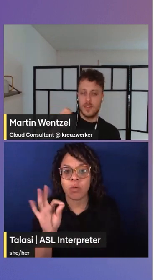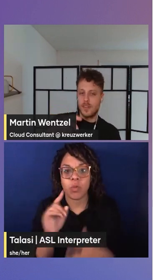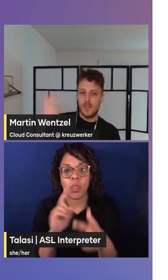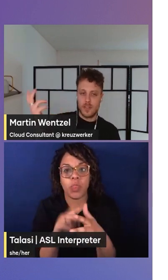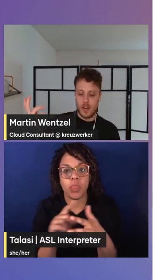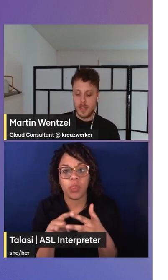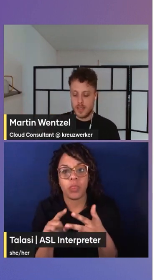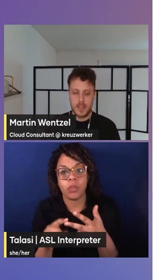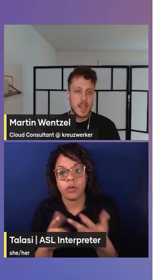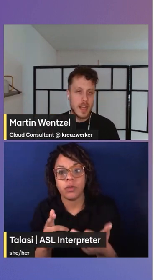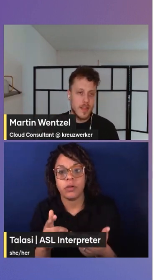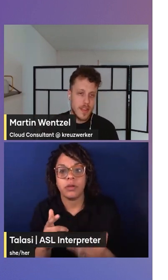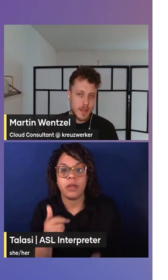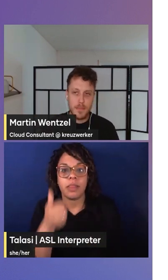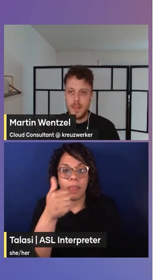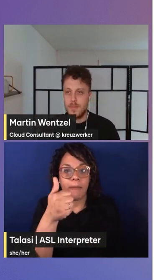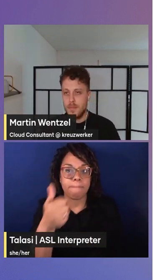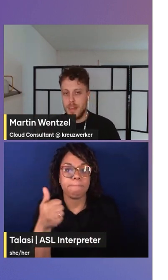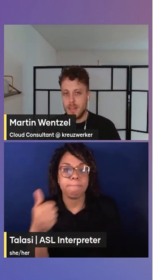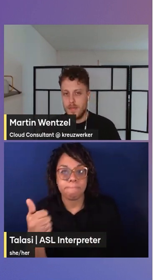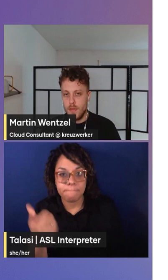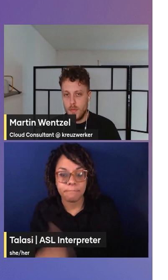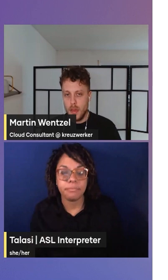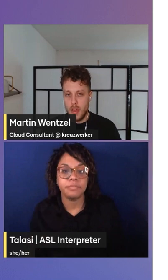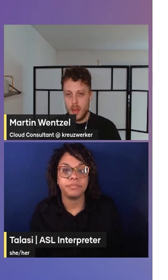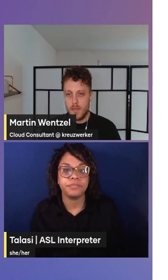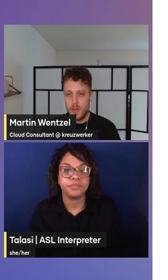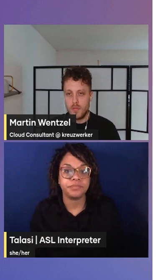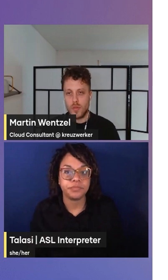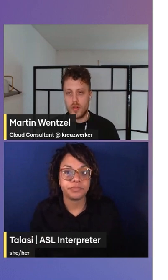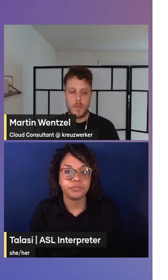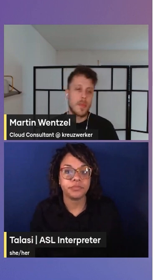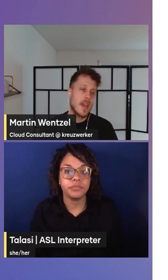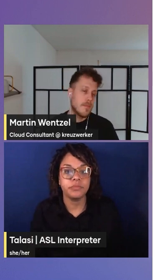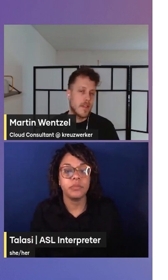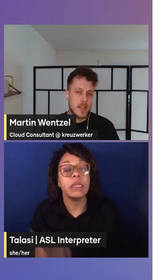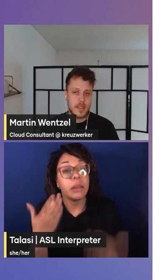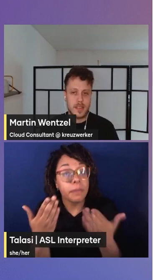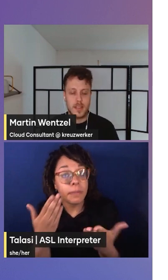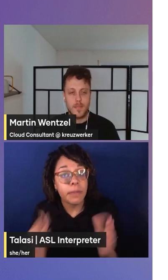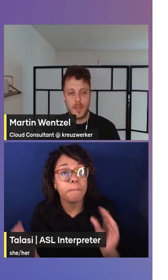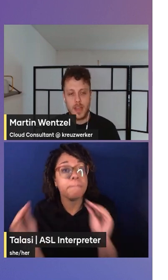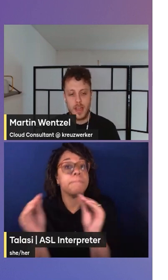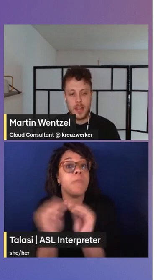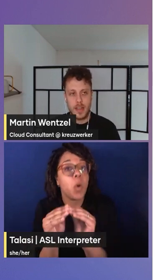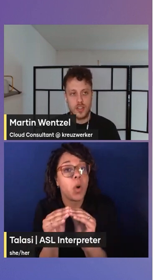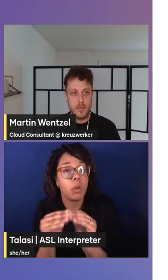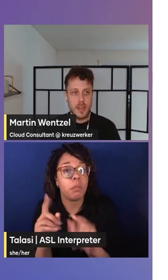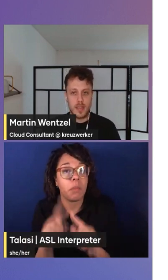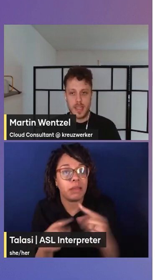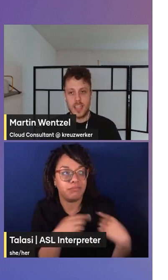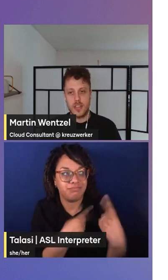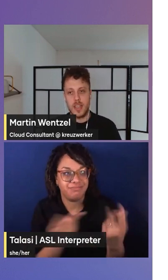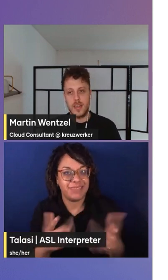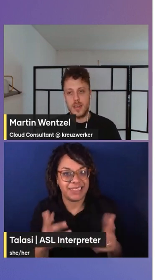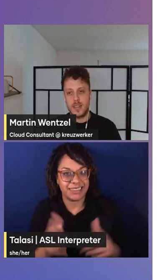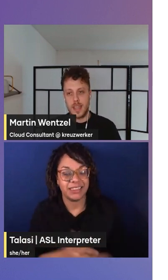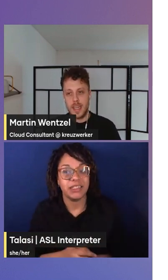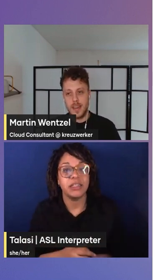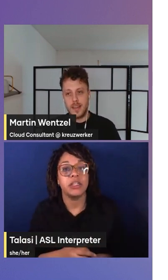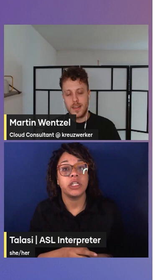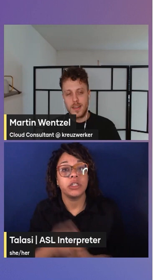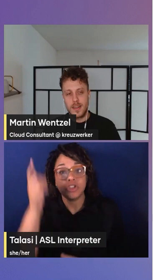up or comments. There might be a few more, but that's it. And in Germany, there's actually